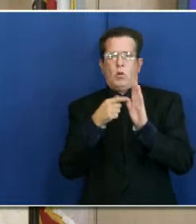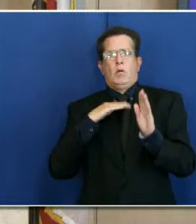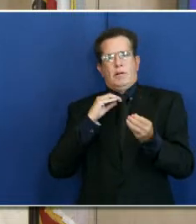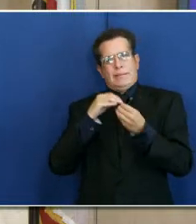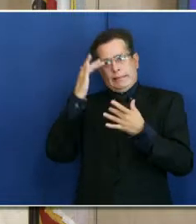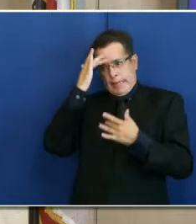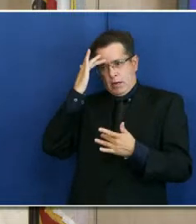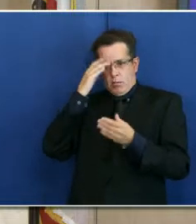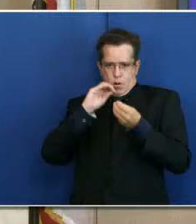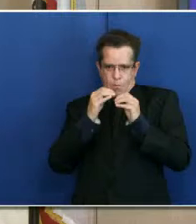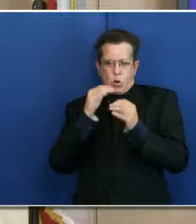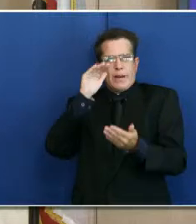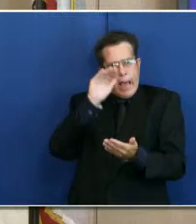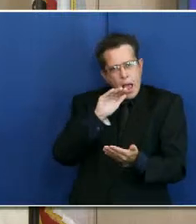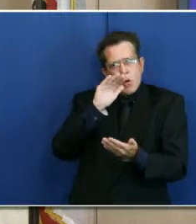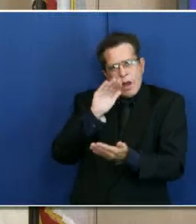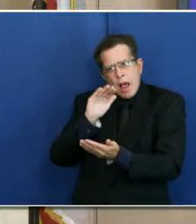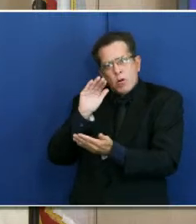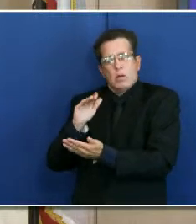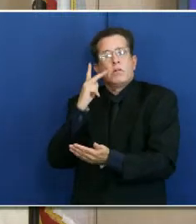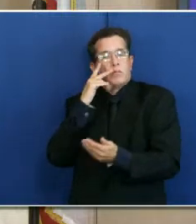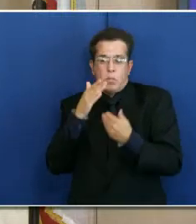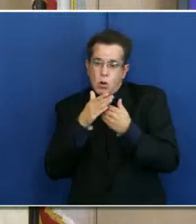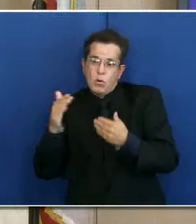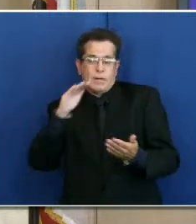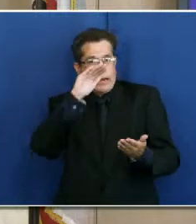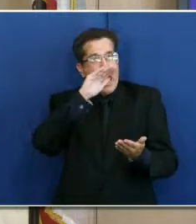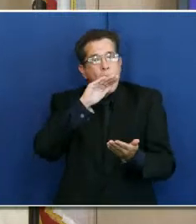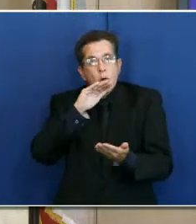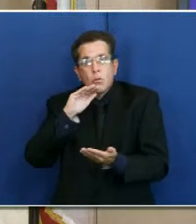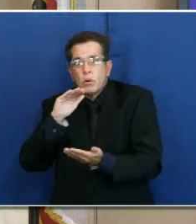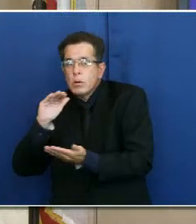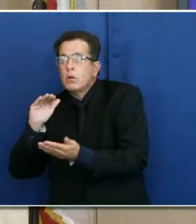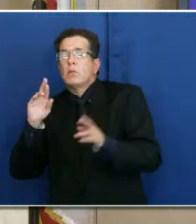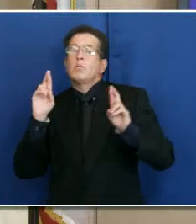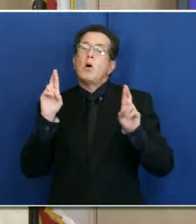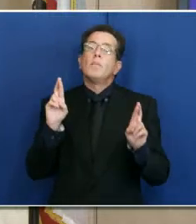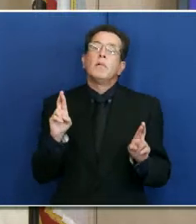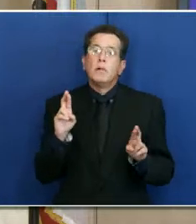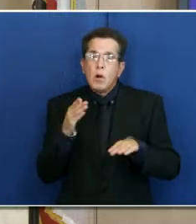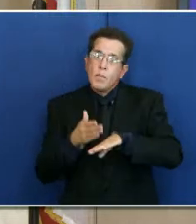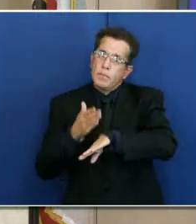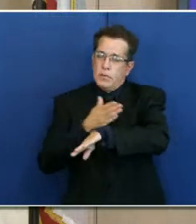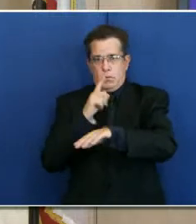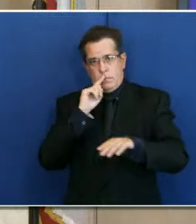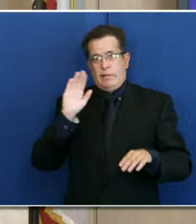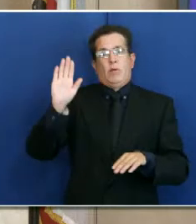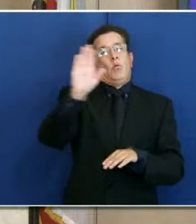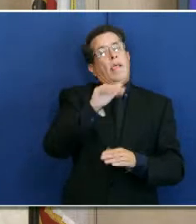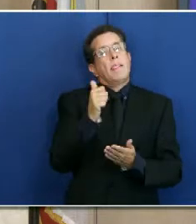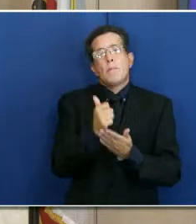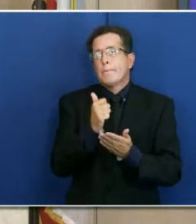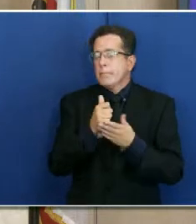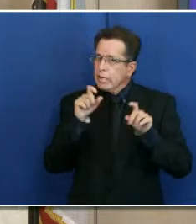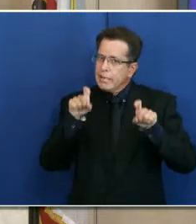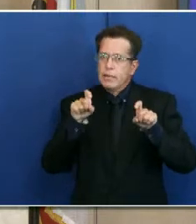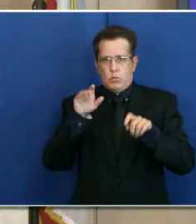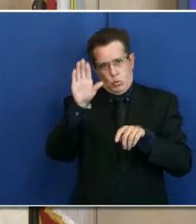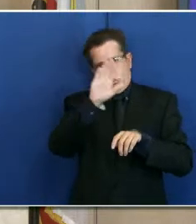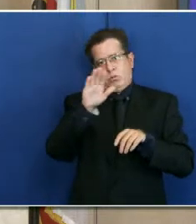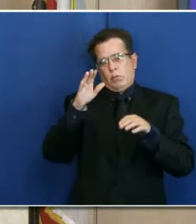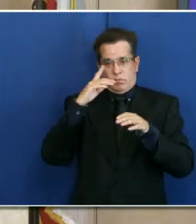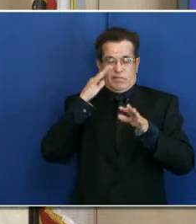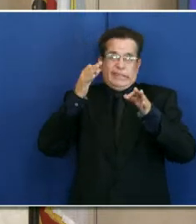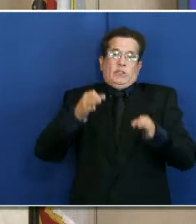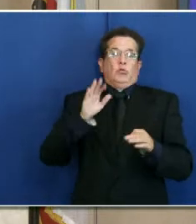downward as we move forward. And to see a downward trend with all of these additional things happening, everyone is going to have to make a conscious decision